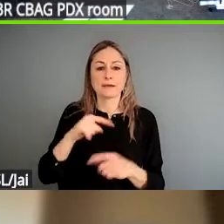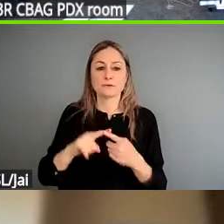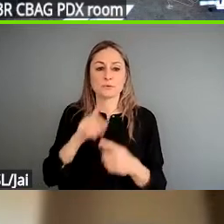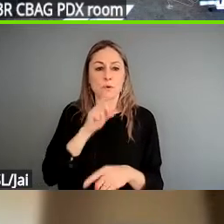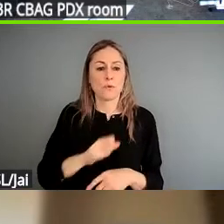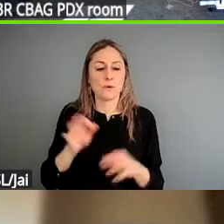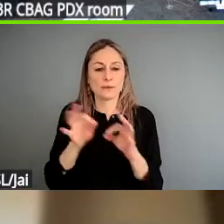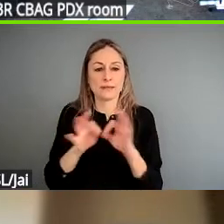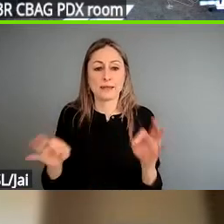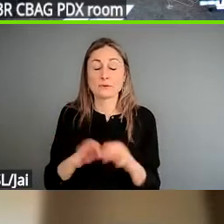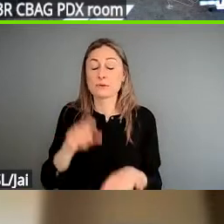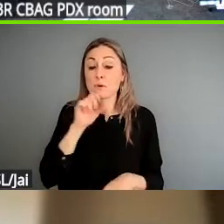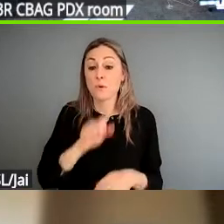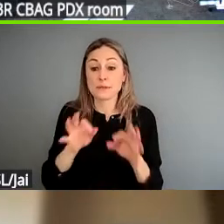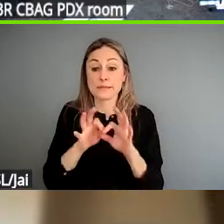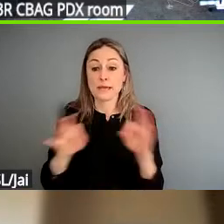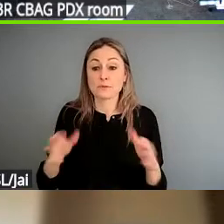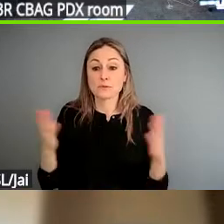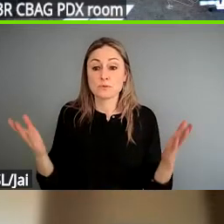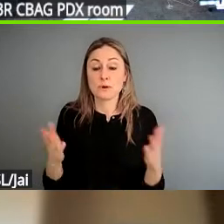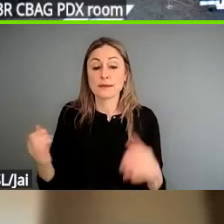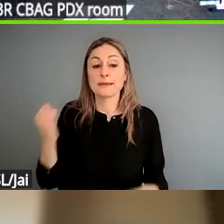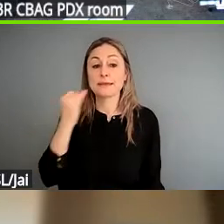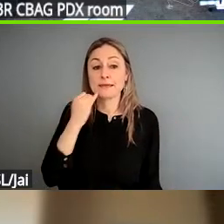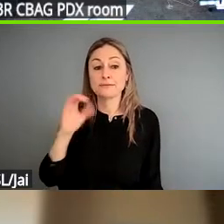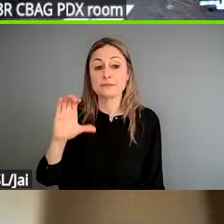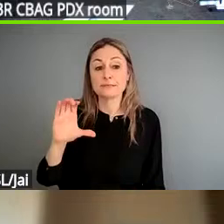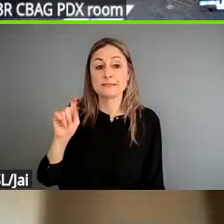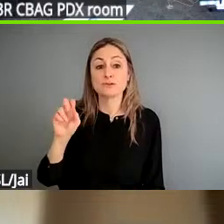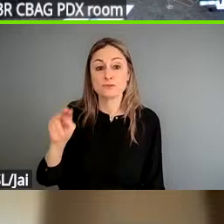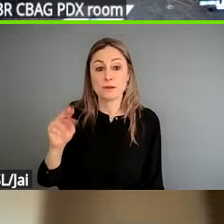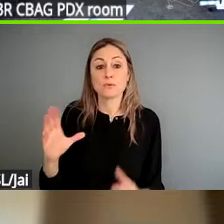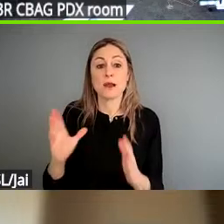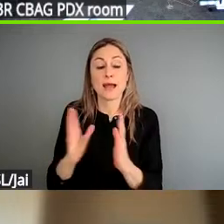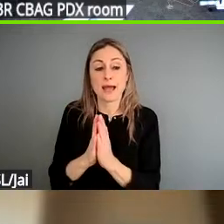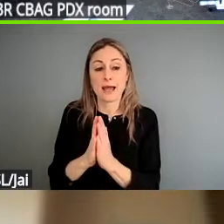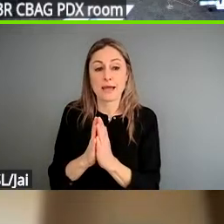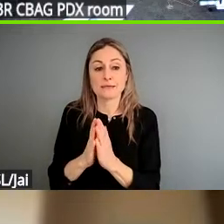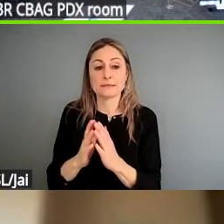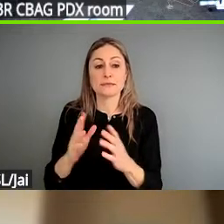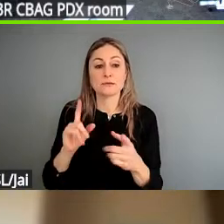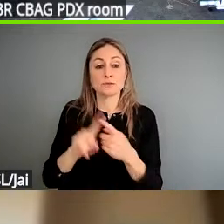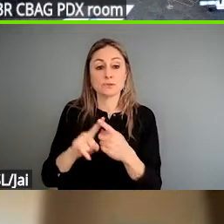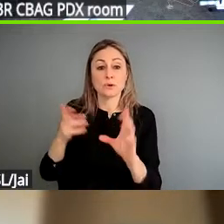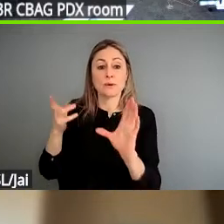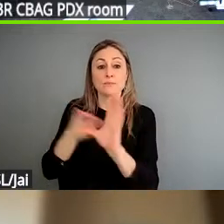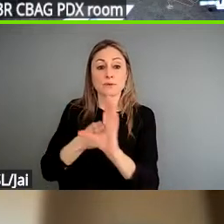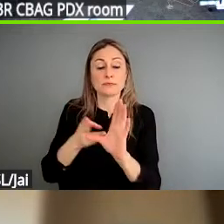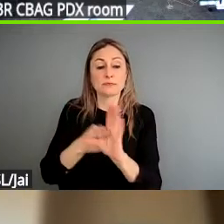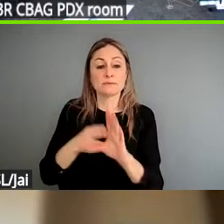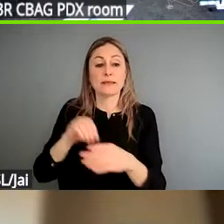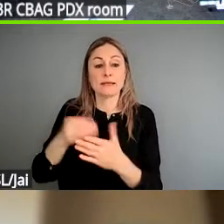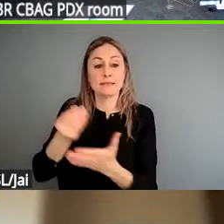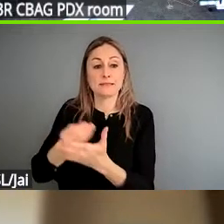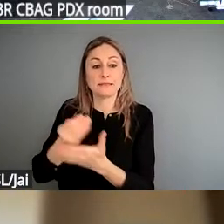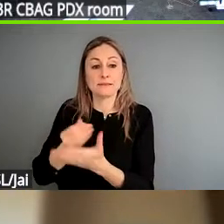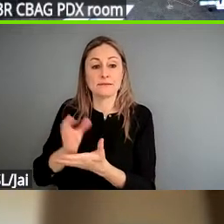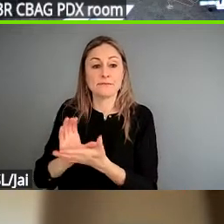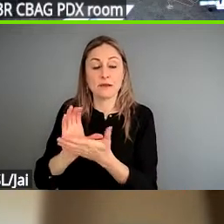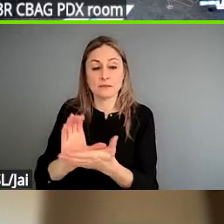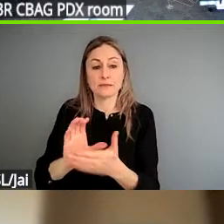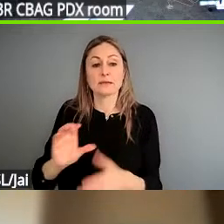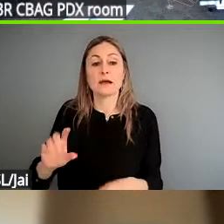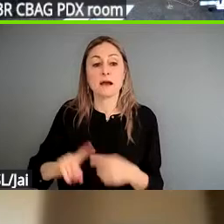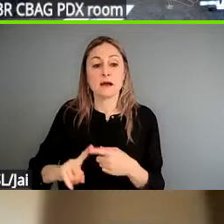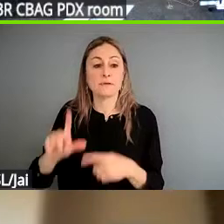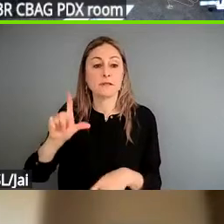The old language was if C-Tran were asked to participate in the funding of light rail, they